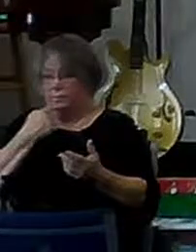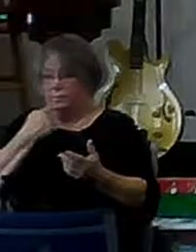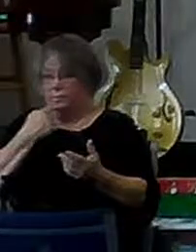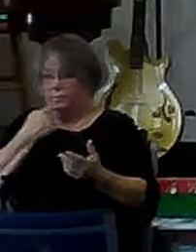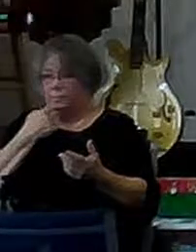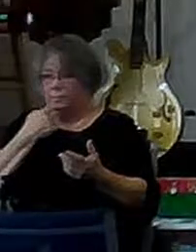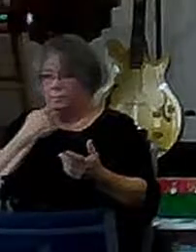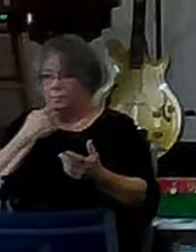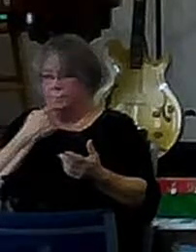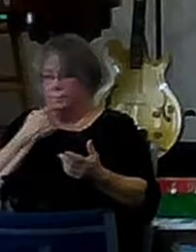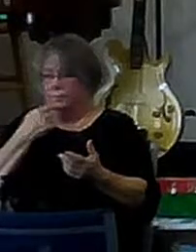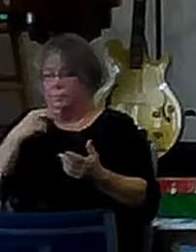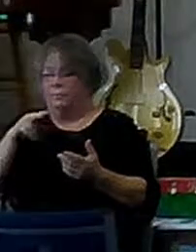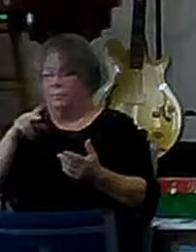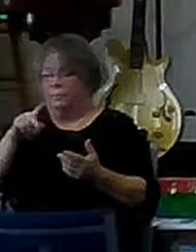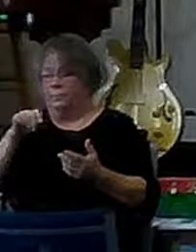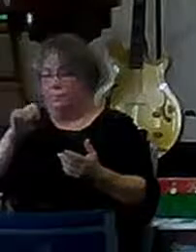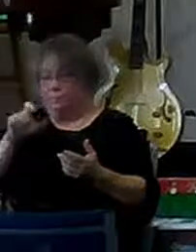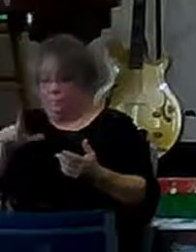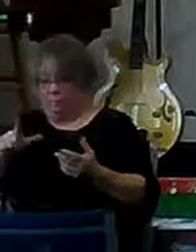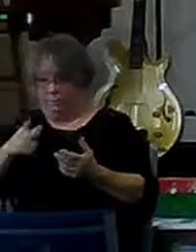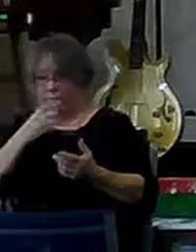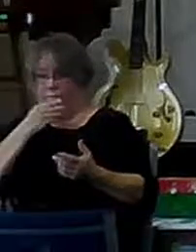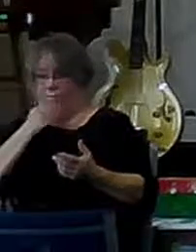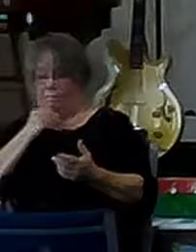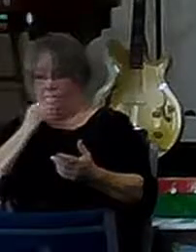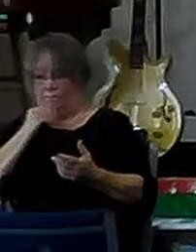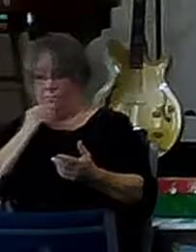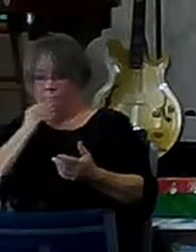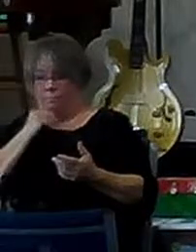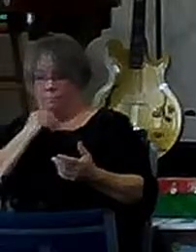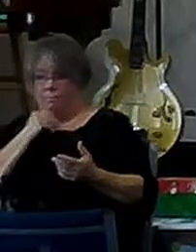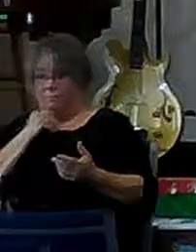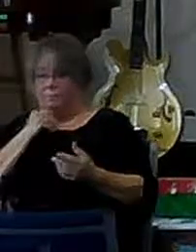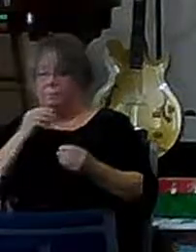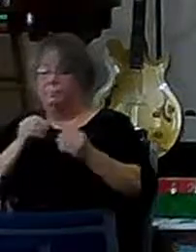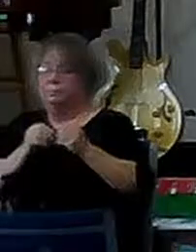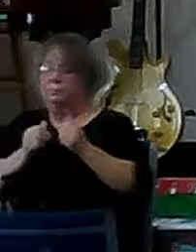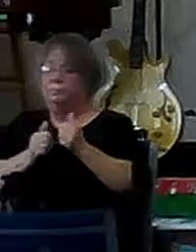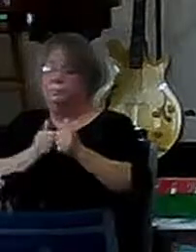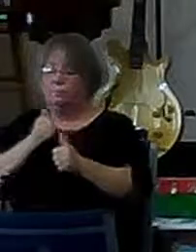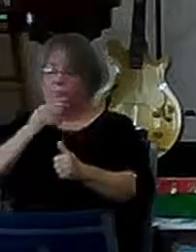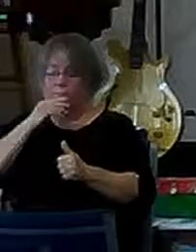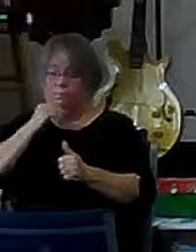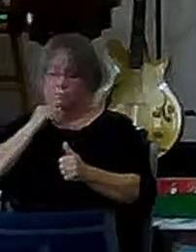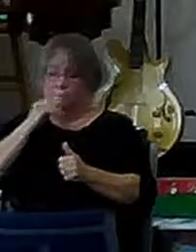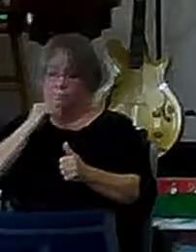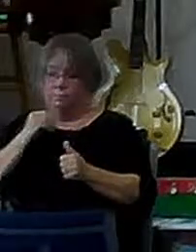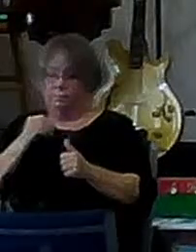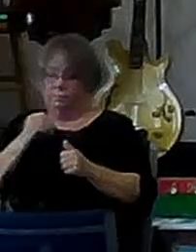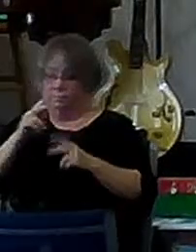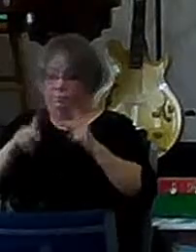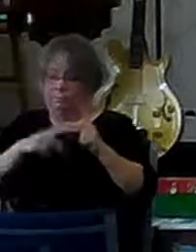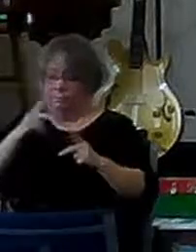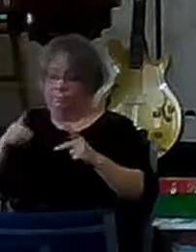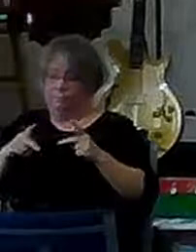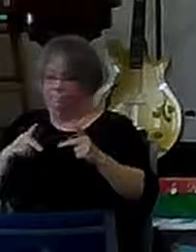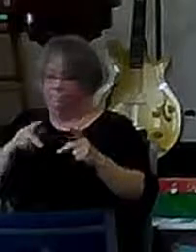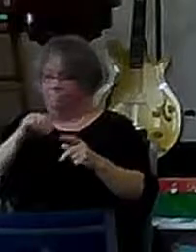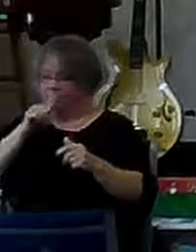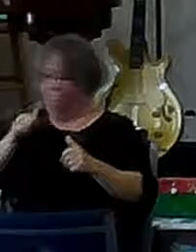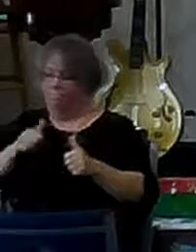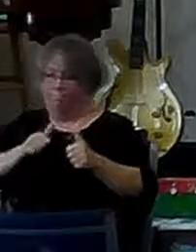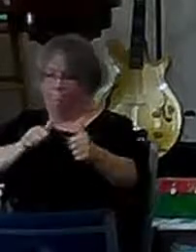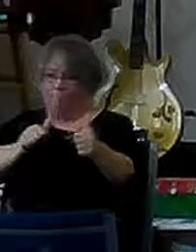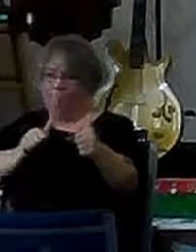to the flesh. Paul is a Jew. And most Jewish people are outside of Christ. You see,